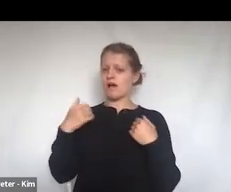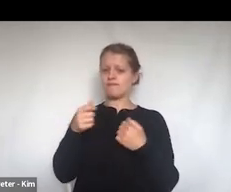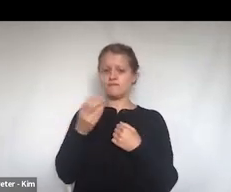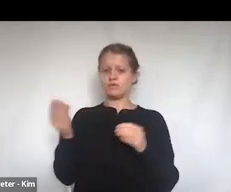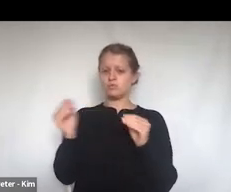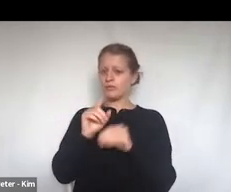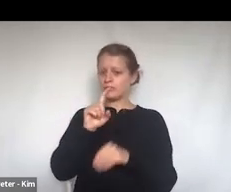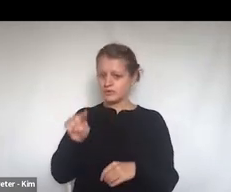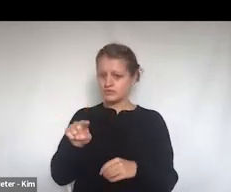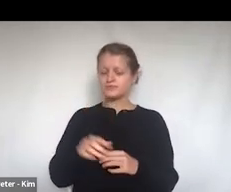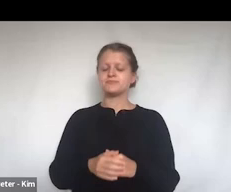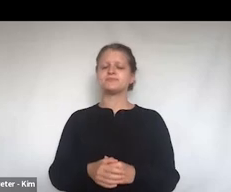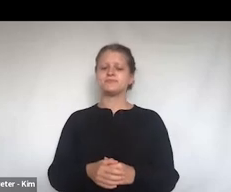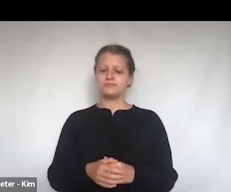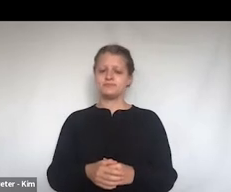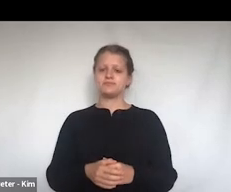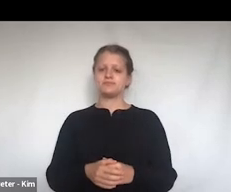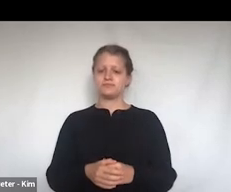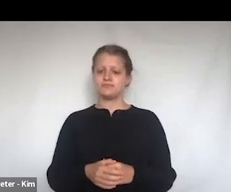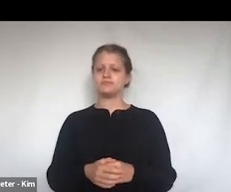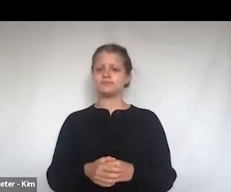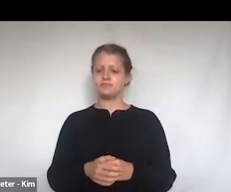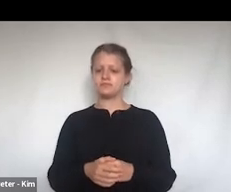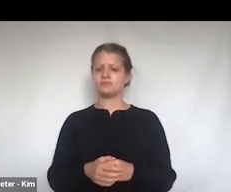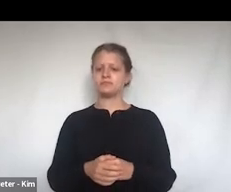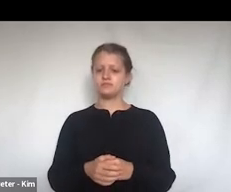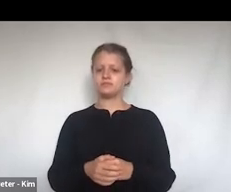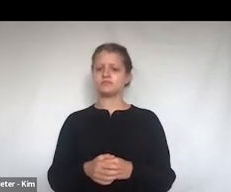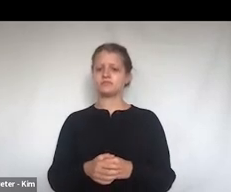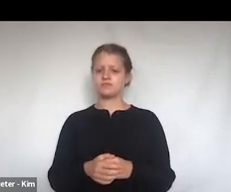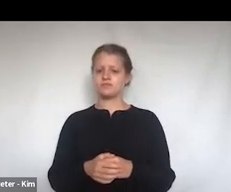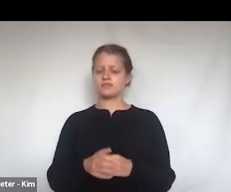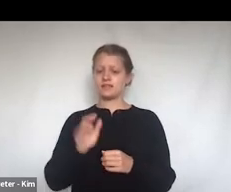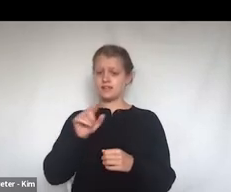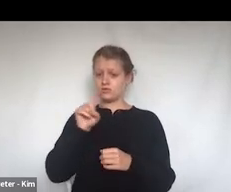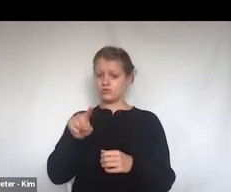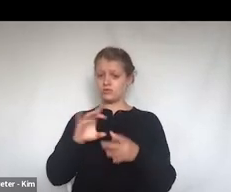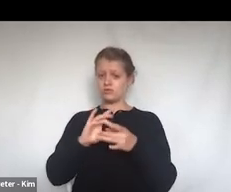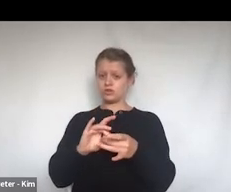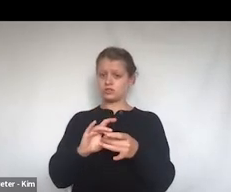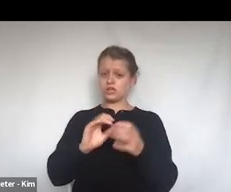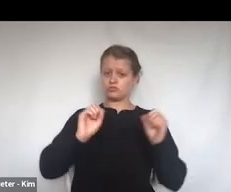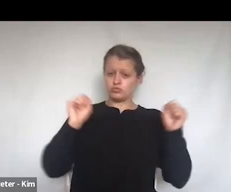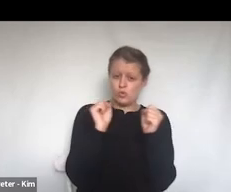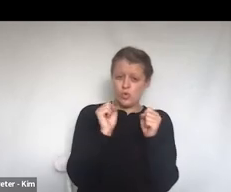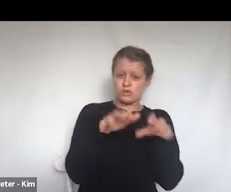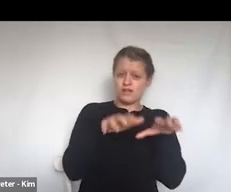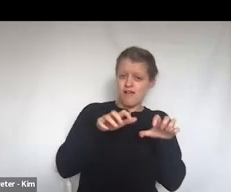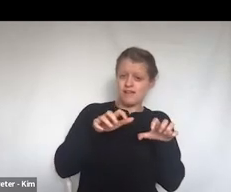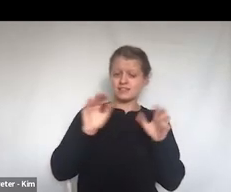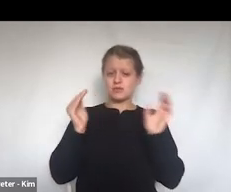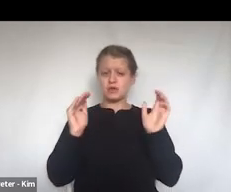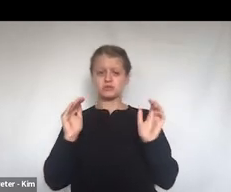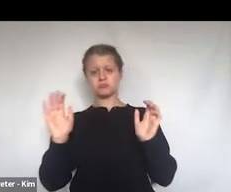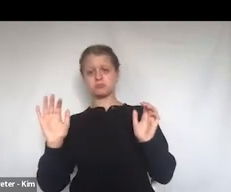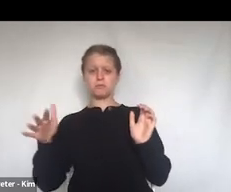what we had around the very cold versus room temperature. And there is an older adult